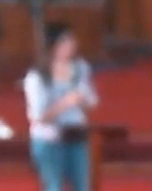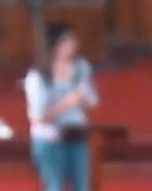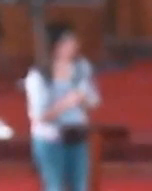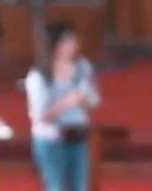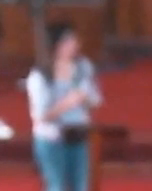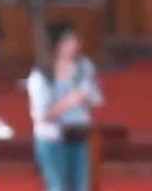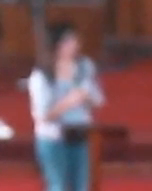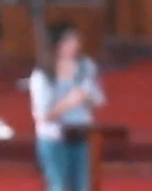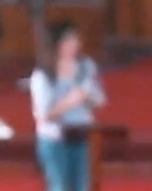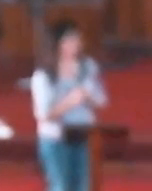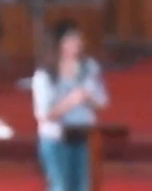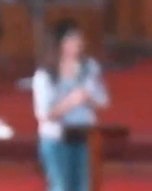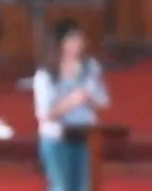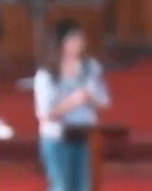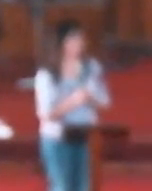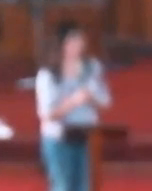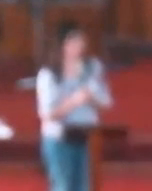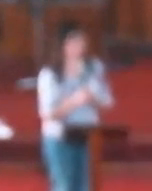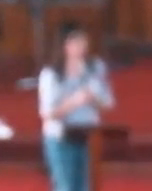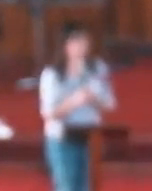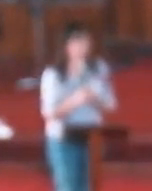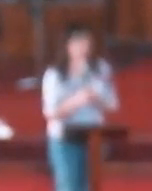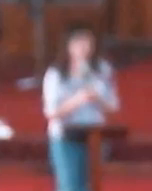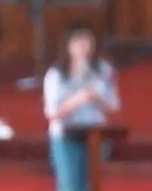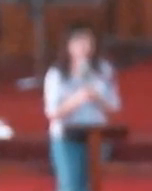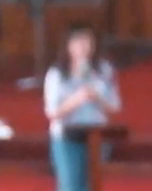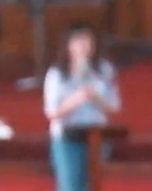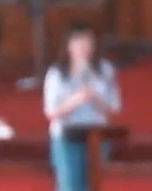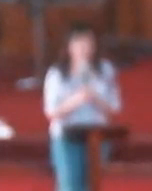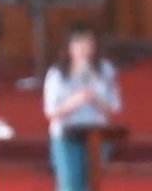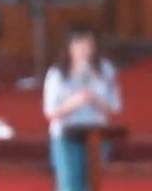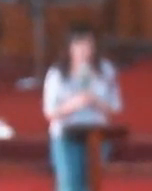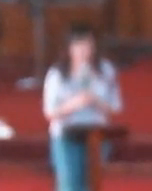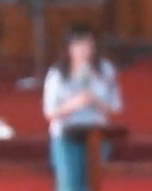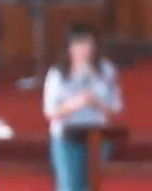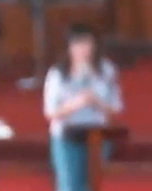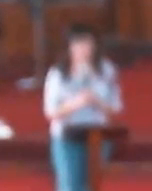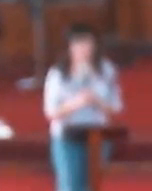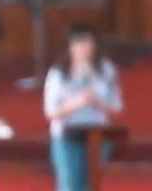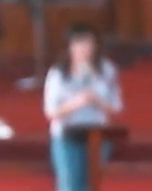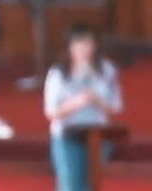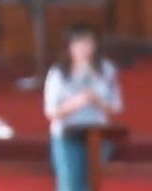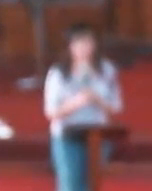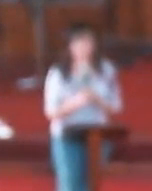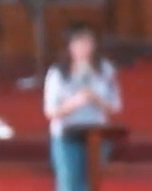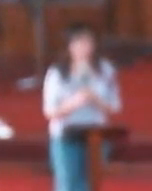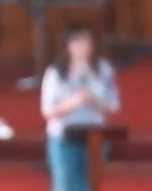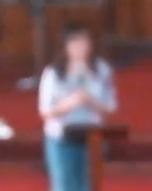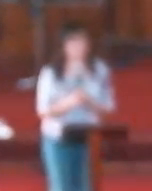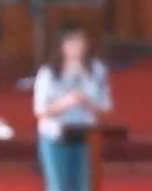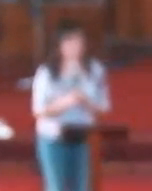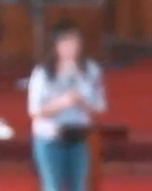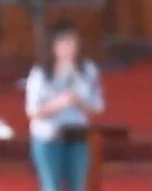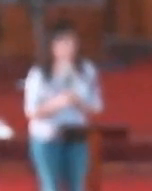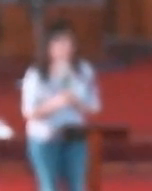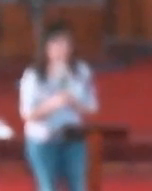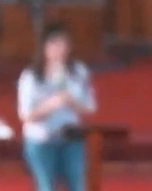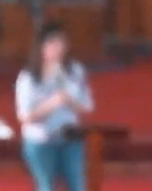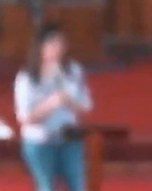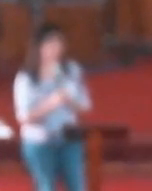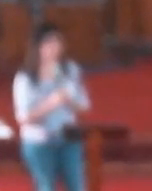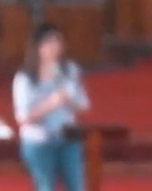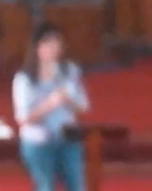Dios creó de la nada. God created from nothing. Solo Dios. Only God. Creó de la